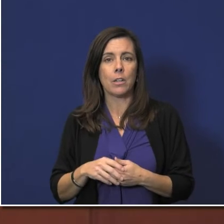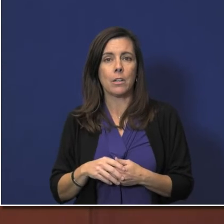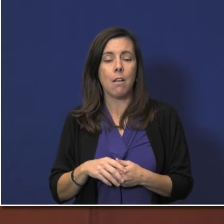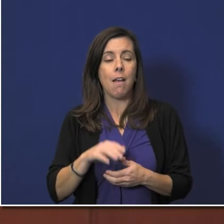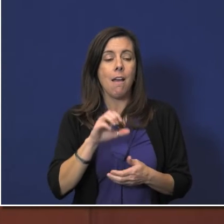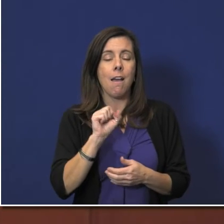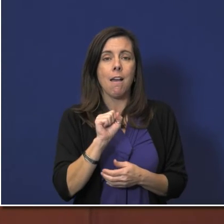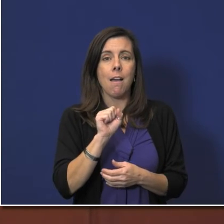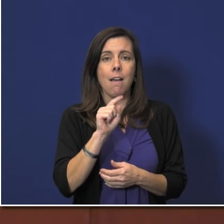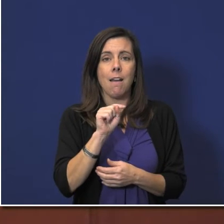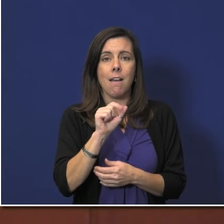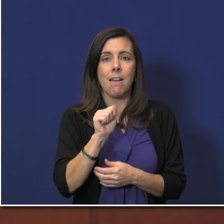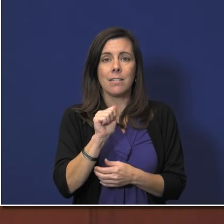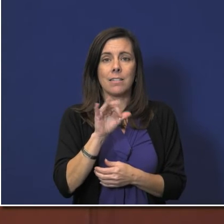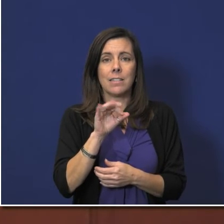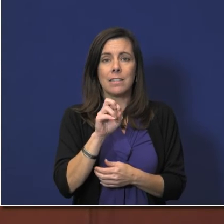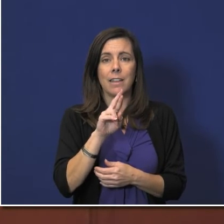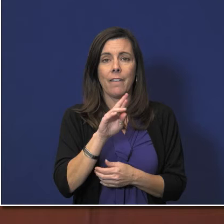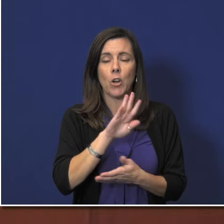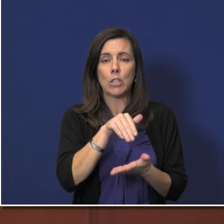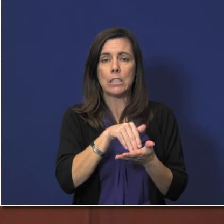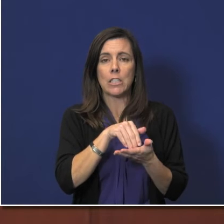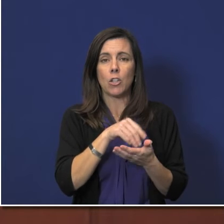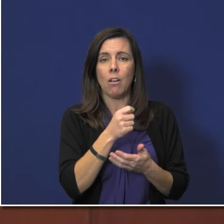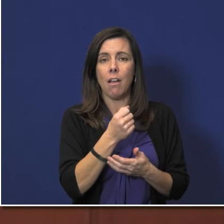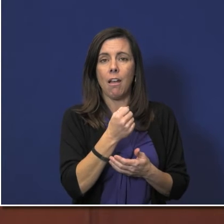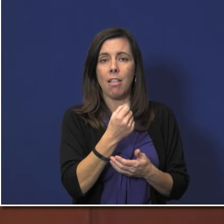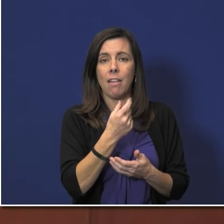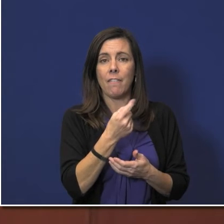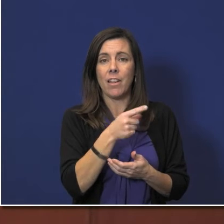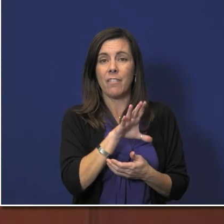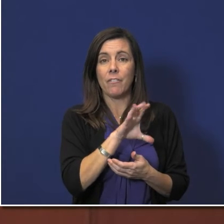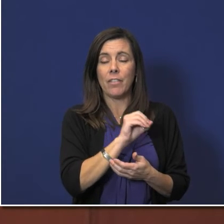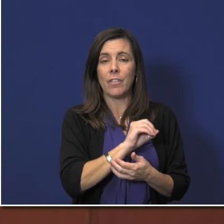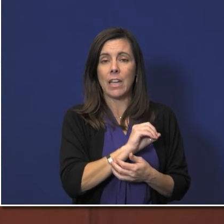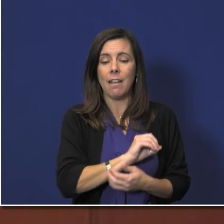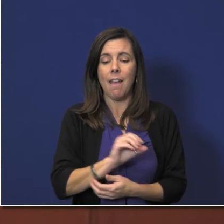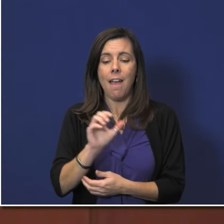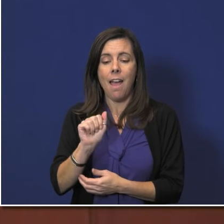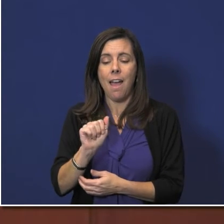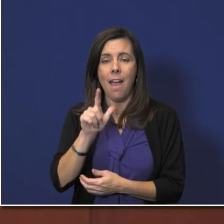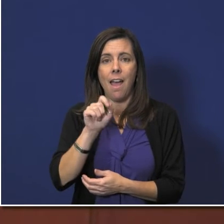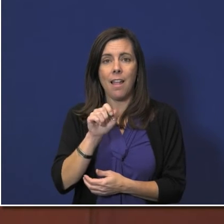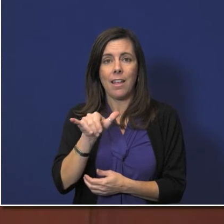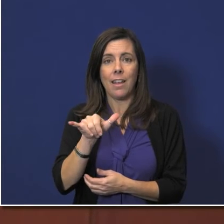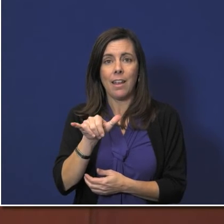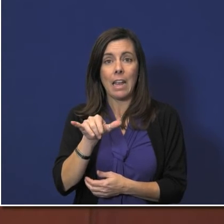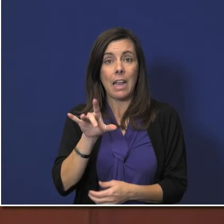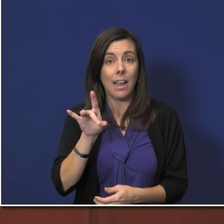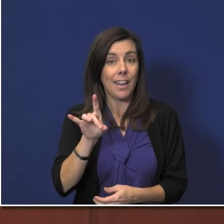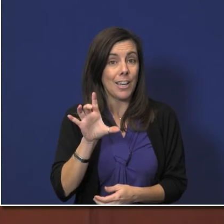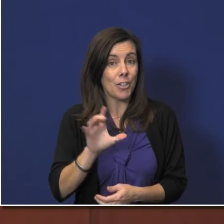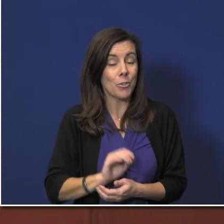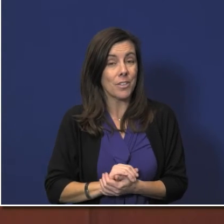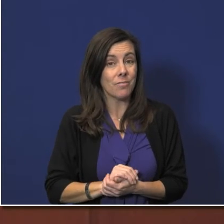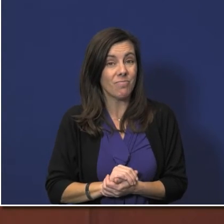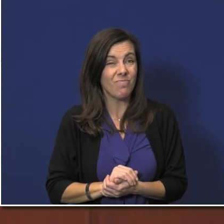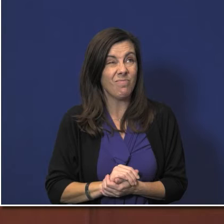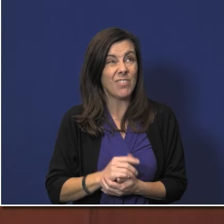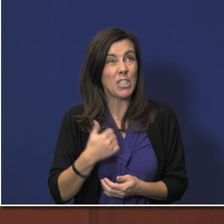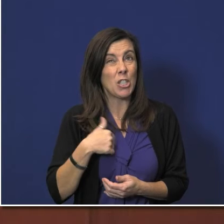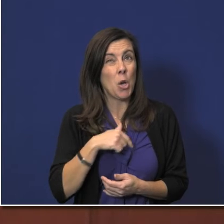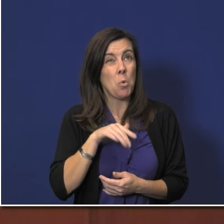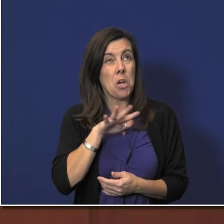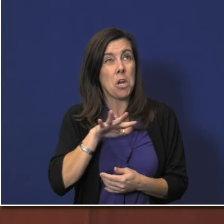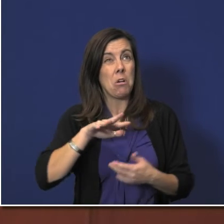Center in Fort Bend, 1,150. And Alley is 800. So that would put us around